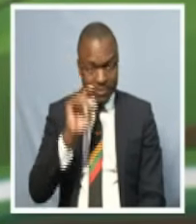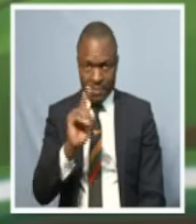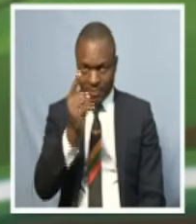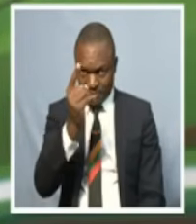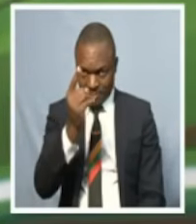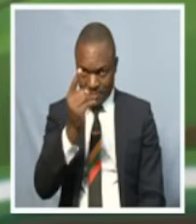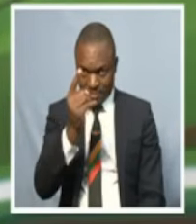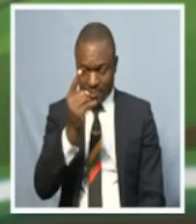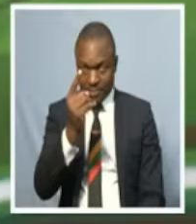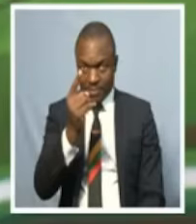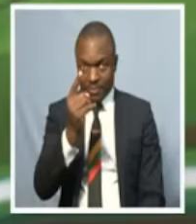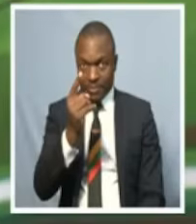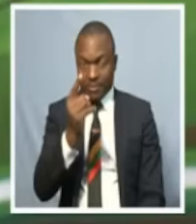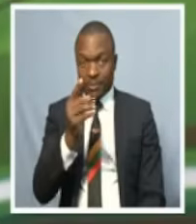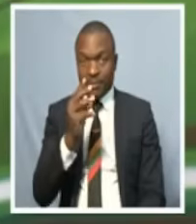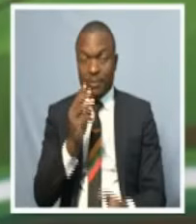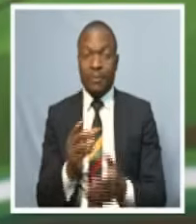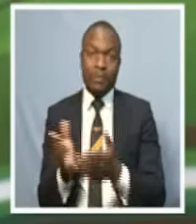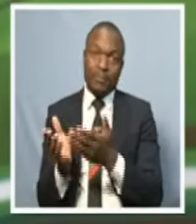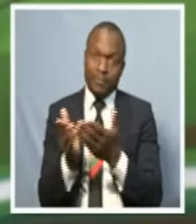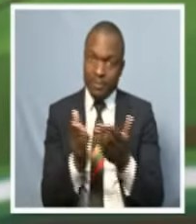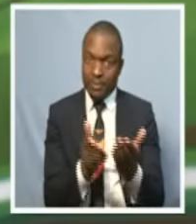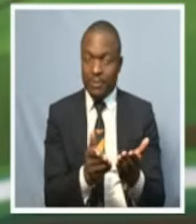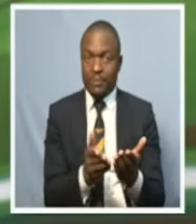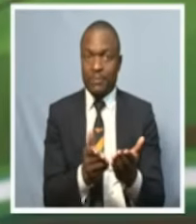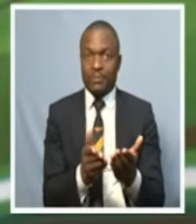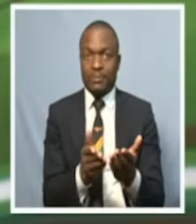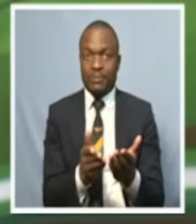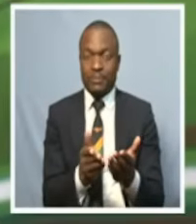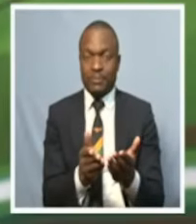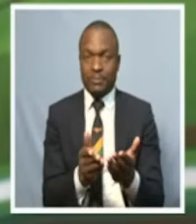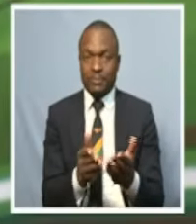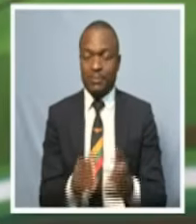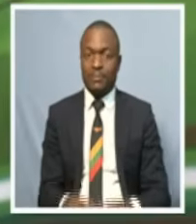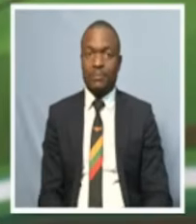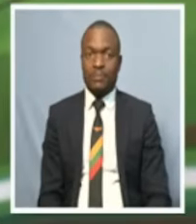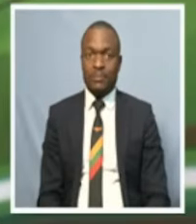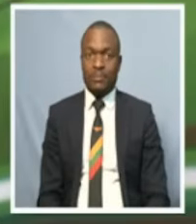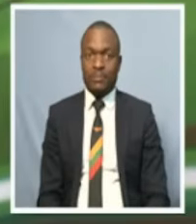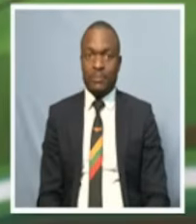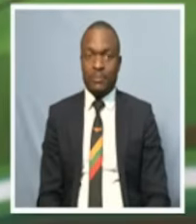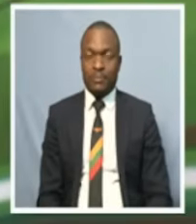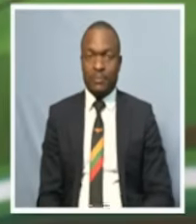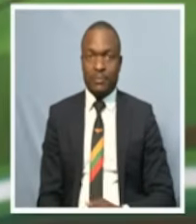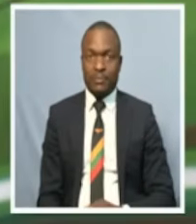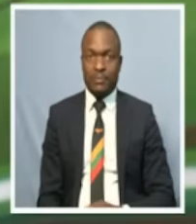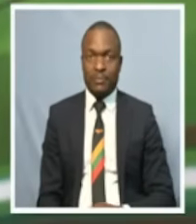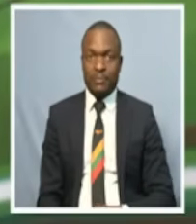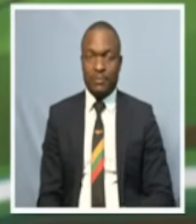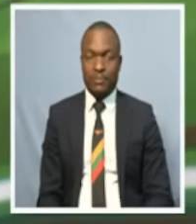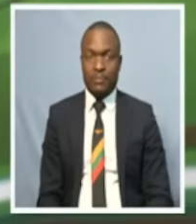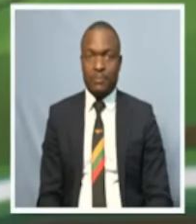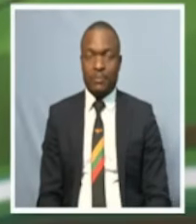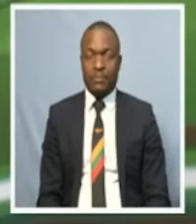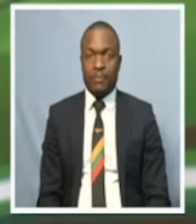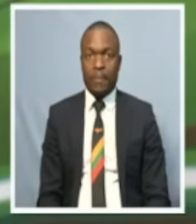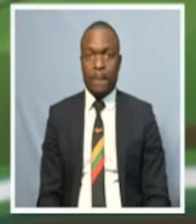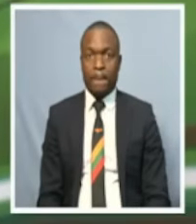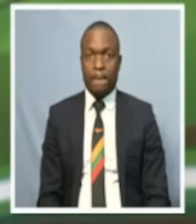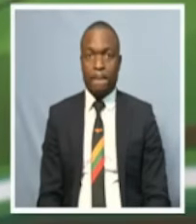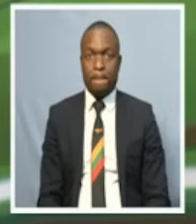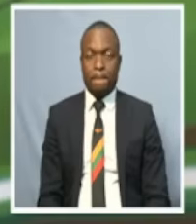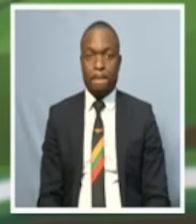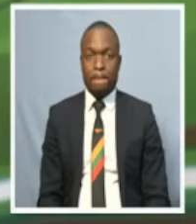was indeed raised on the floor of the House was a matter by Commencement Member of Parliament, Mr. Kangombe. And his matter was on the